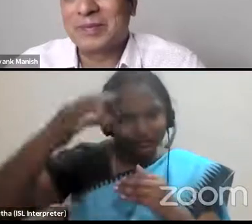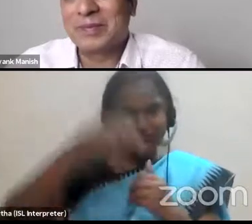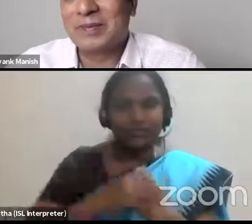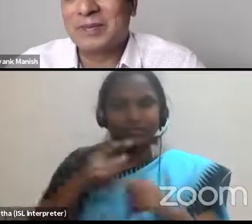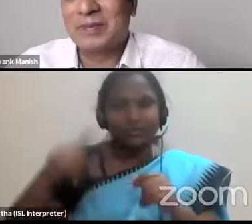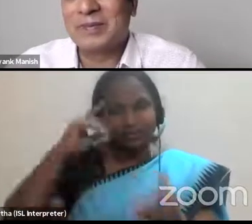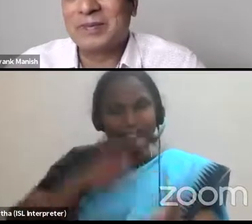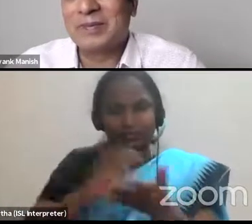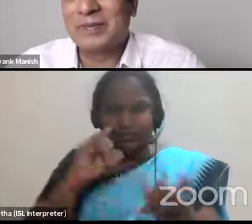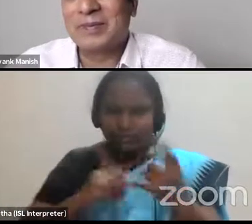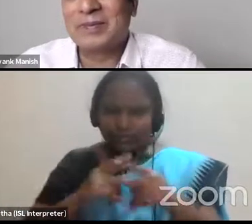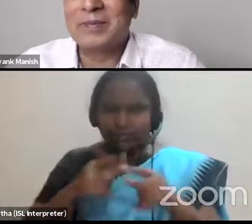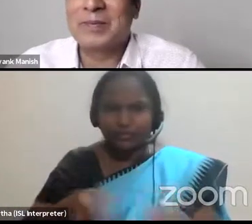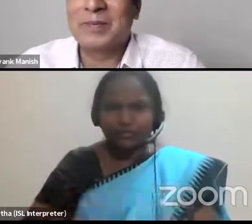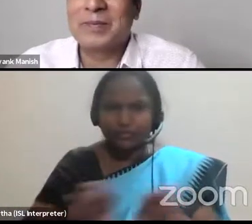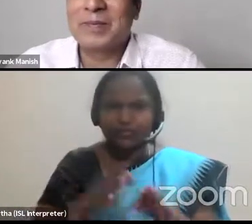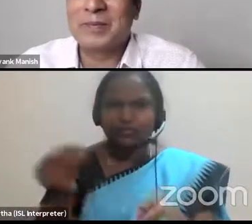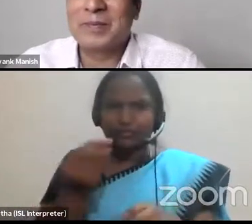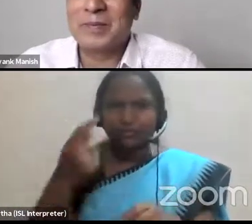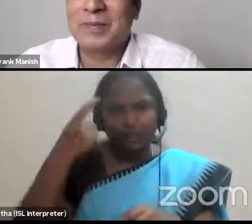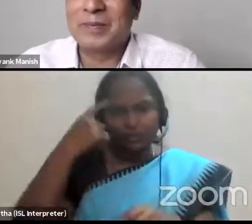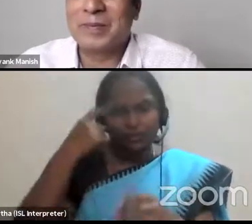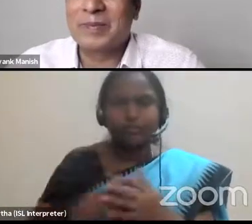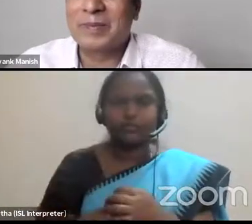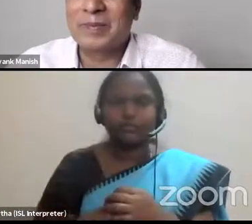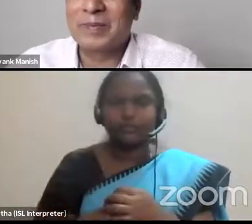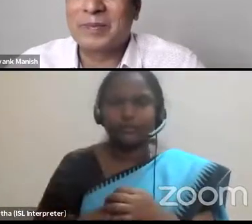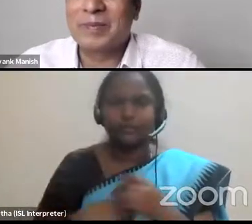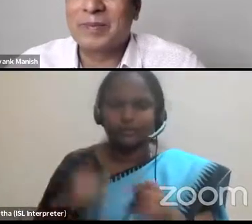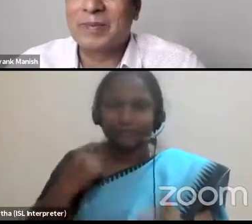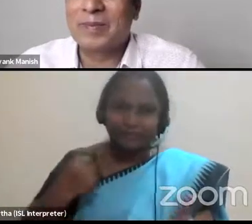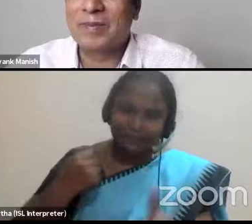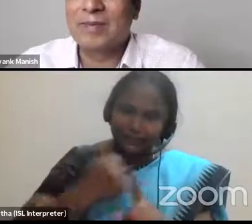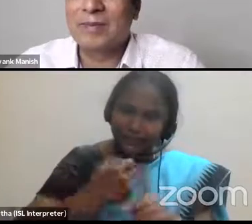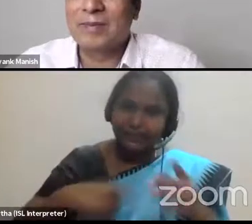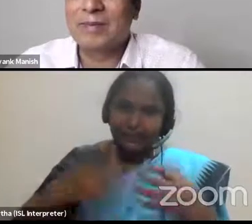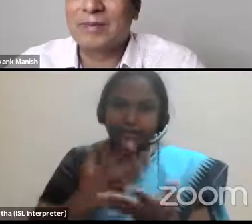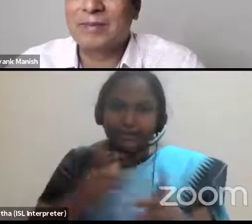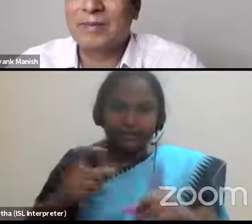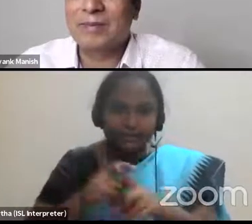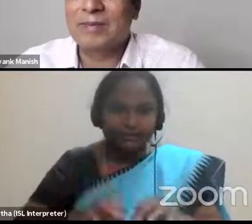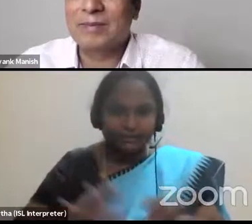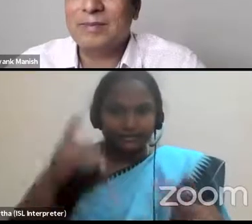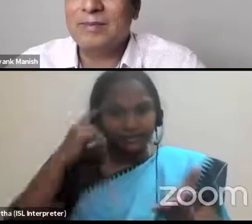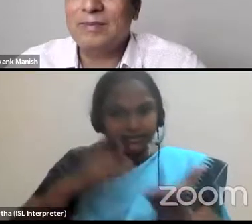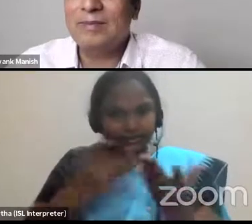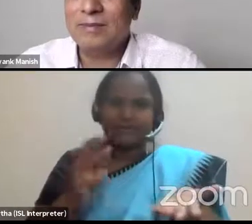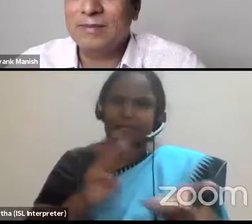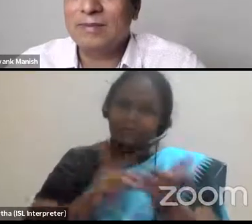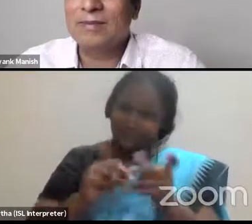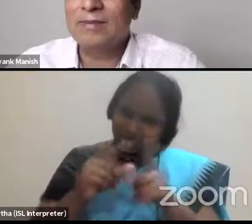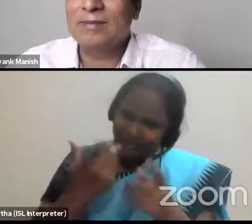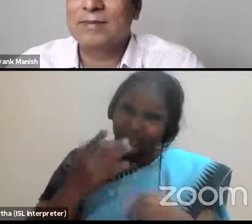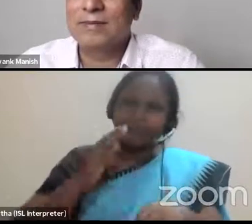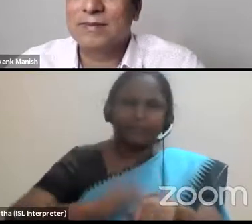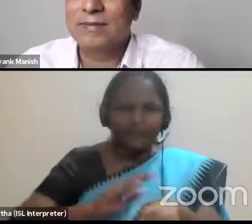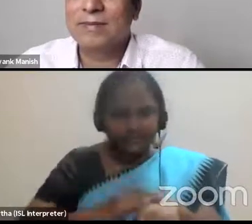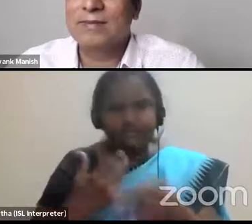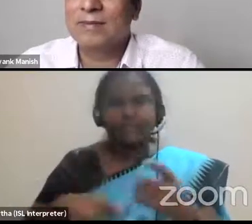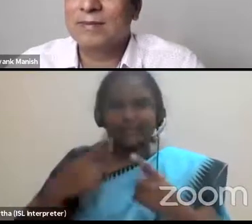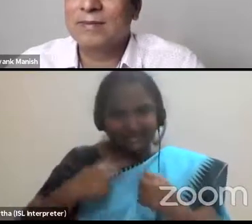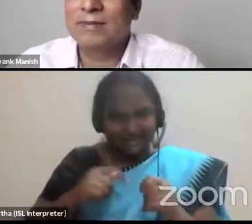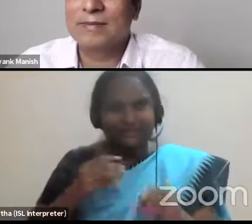holds. Mayank, in closing, a few closing thoughts on, the impact all of this digital technology you'll have on MAP and the experience you all are trying to